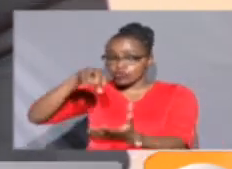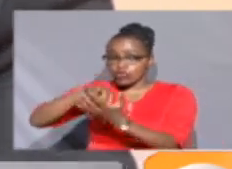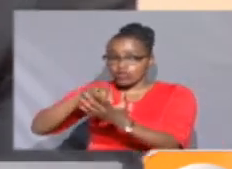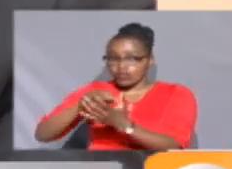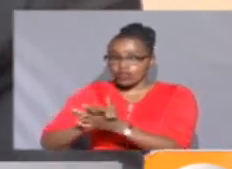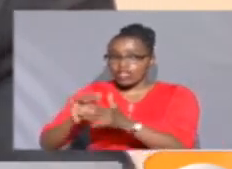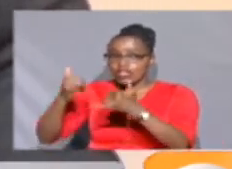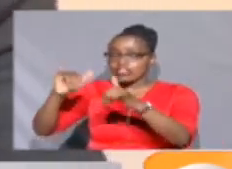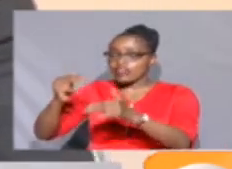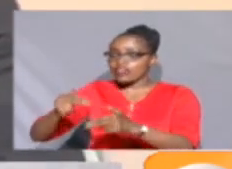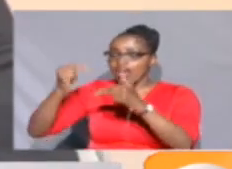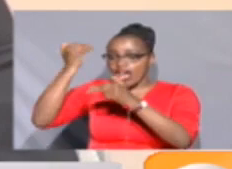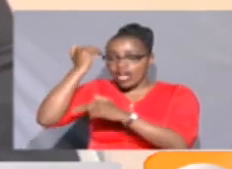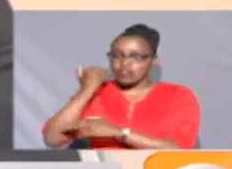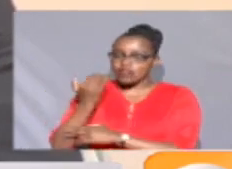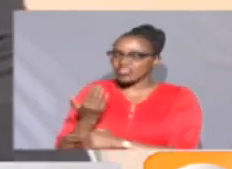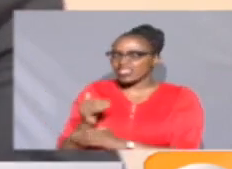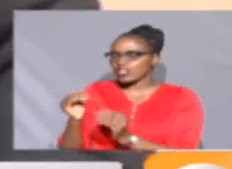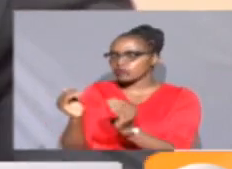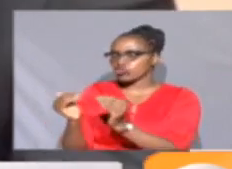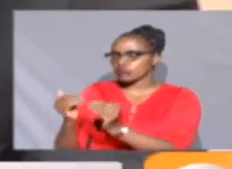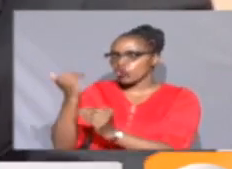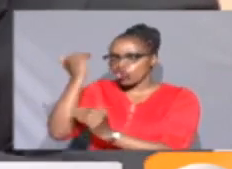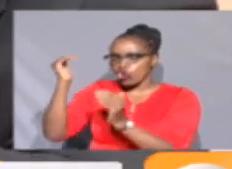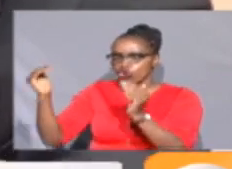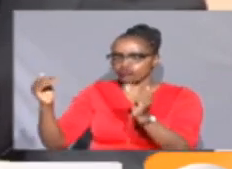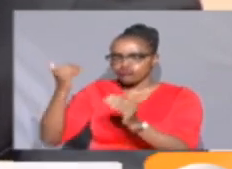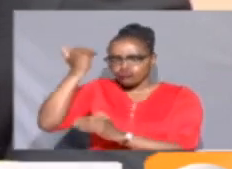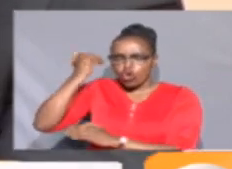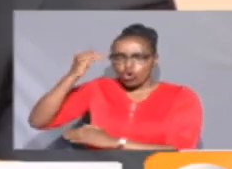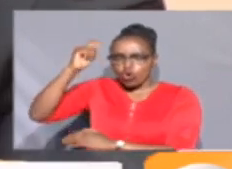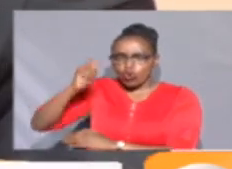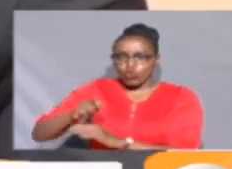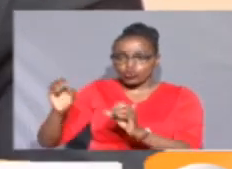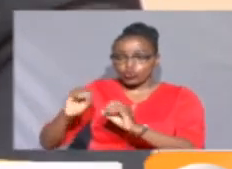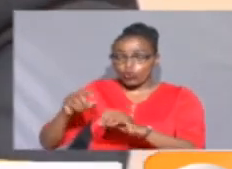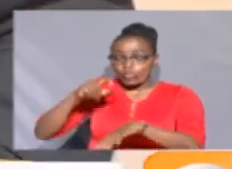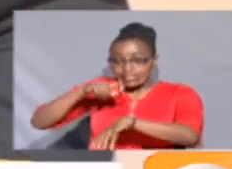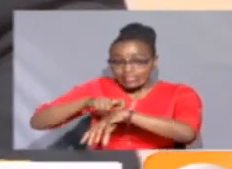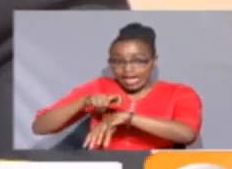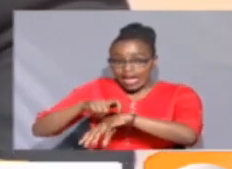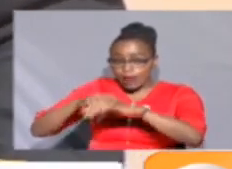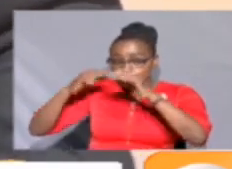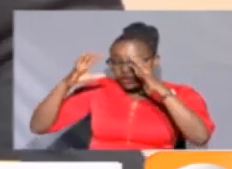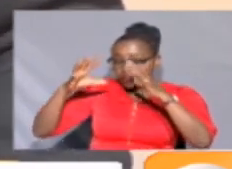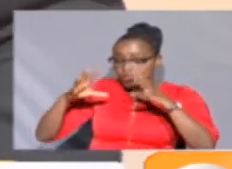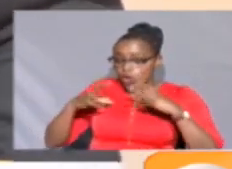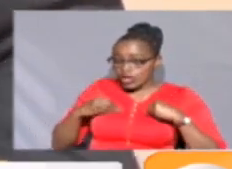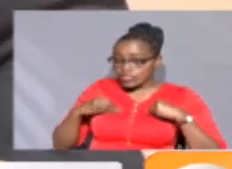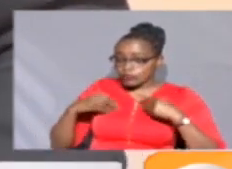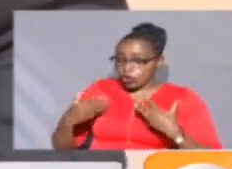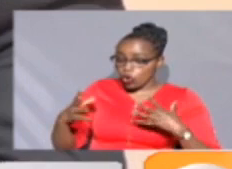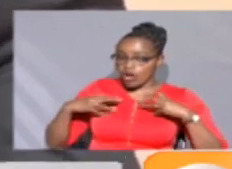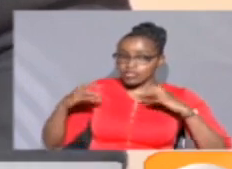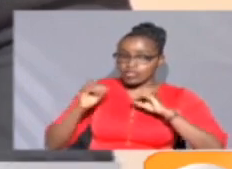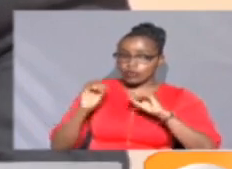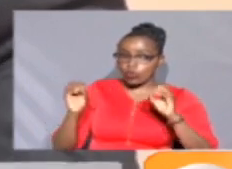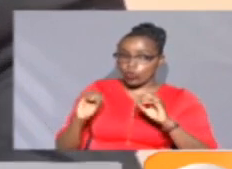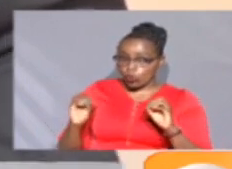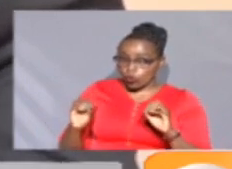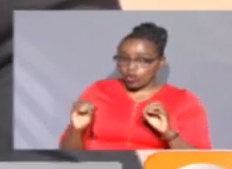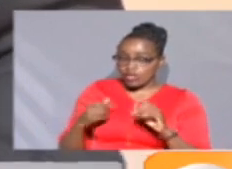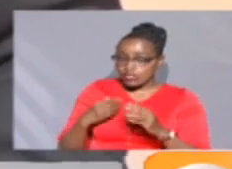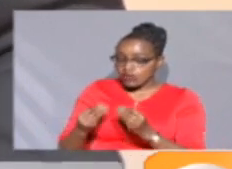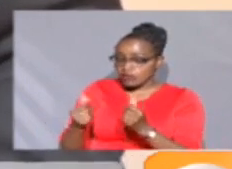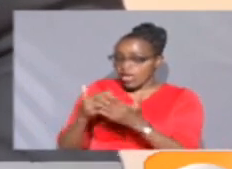are tried in the High Court, not magistrates' courts. And immediately you take plea, it is back to back. That judicial officer does not